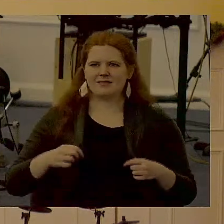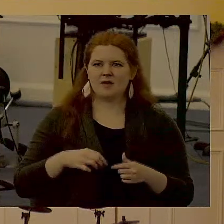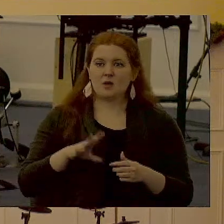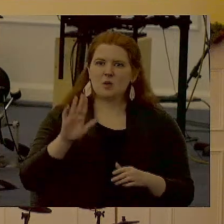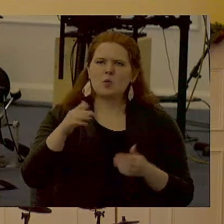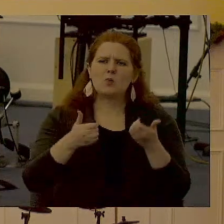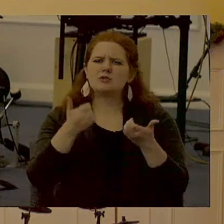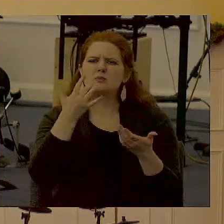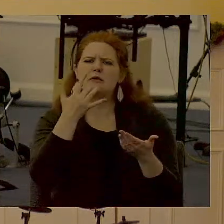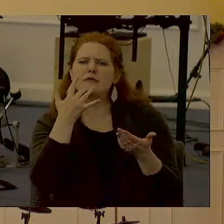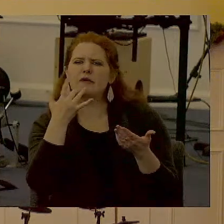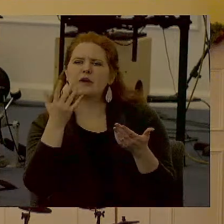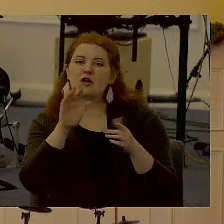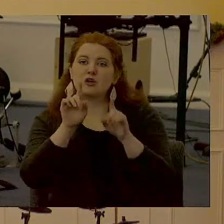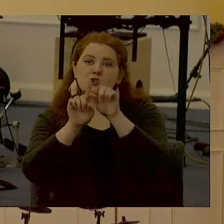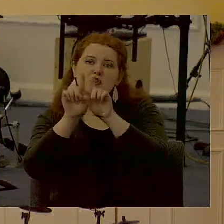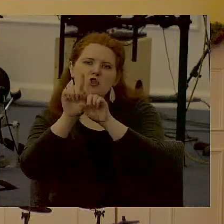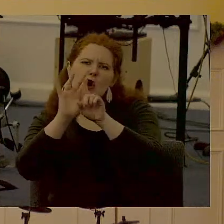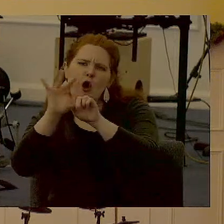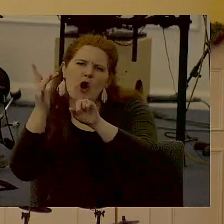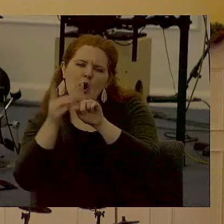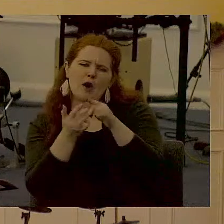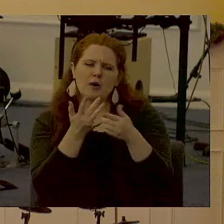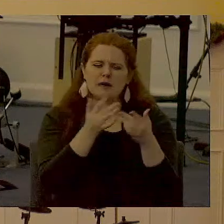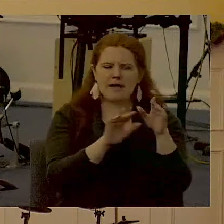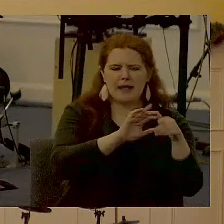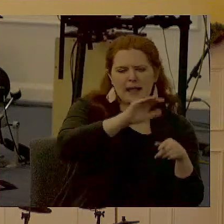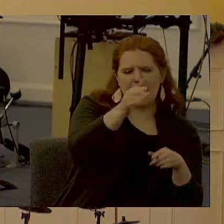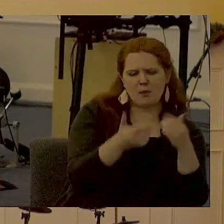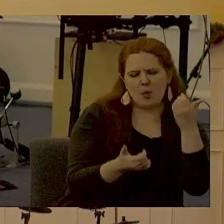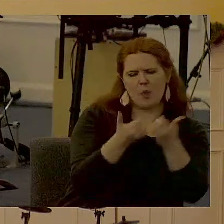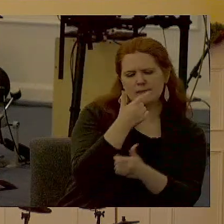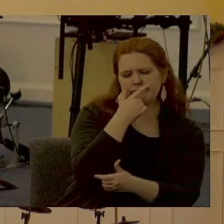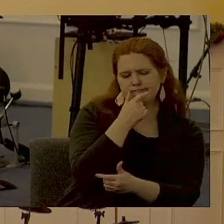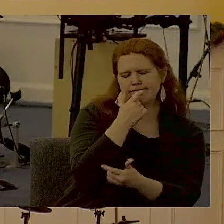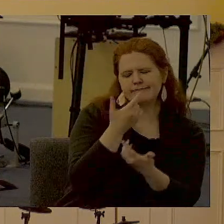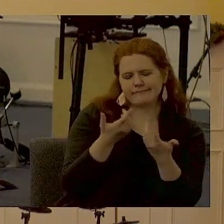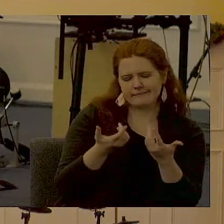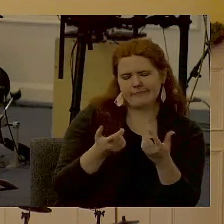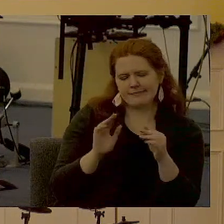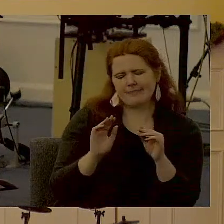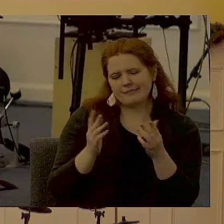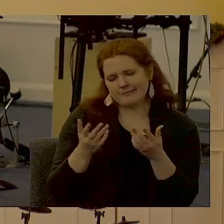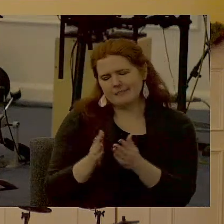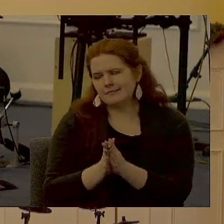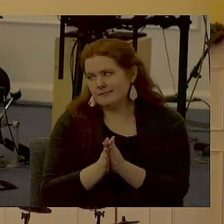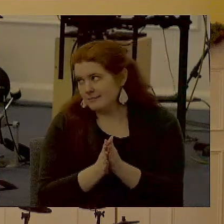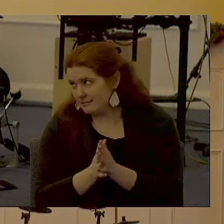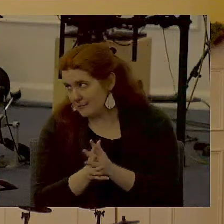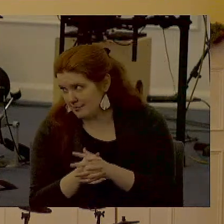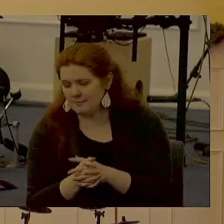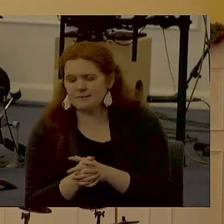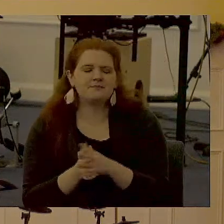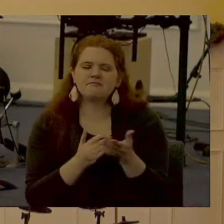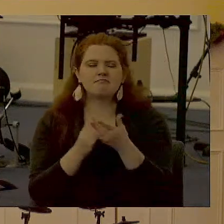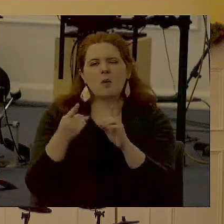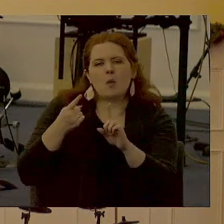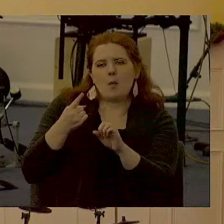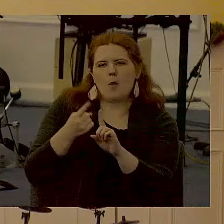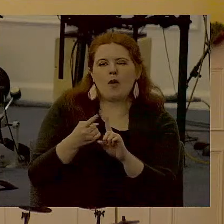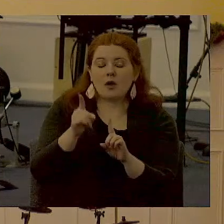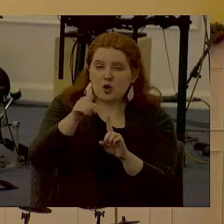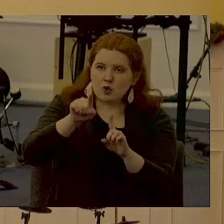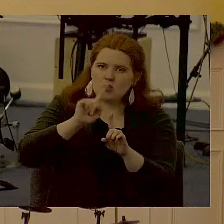you rather be, everybody? Would you rather be a star or a camel? And I thought that's kind of no contest. But you are